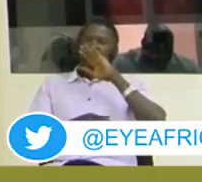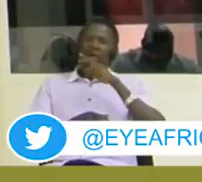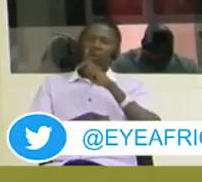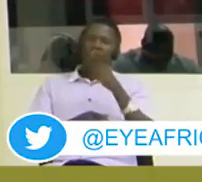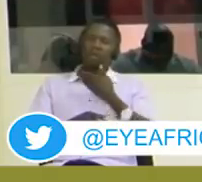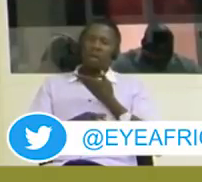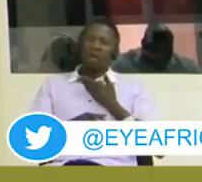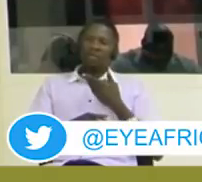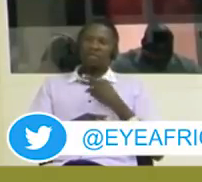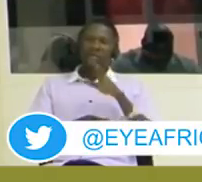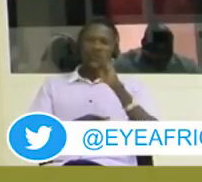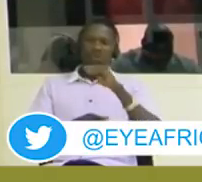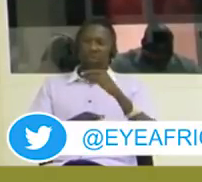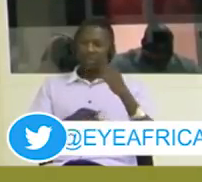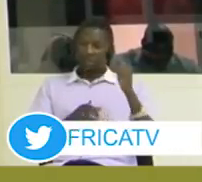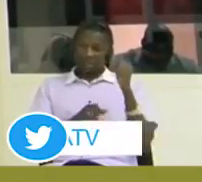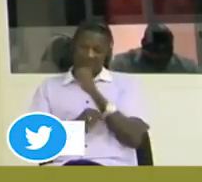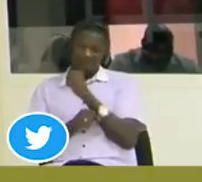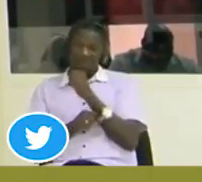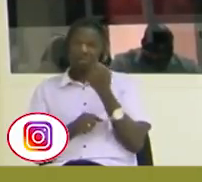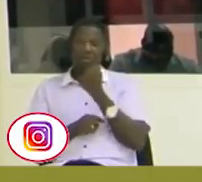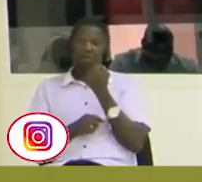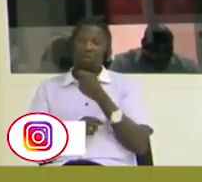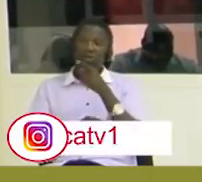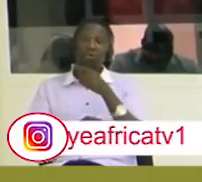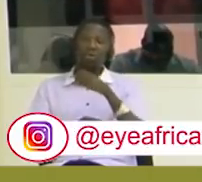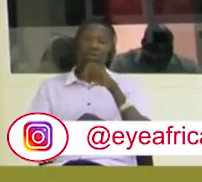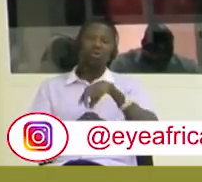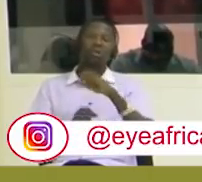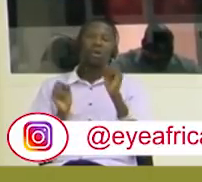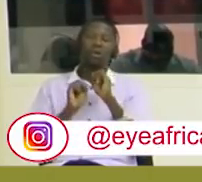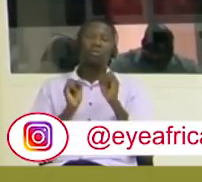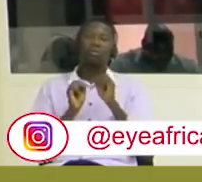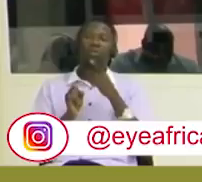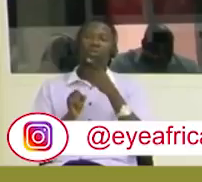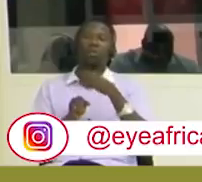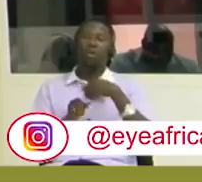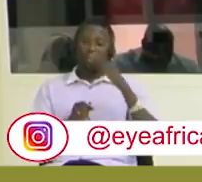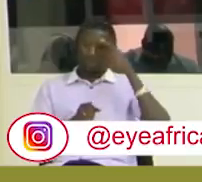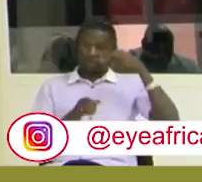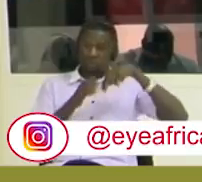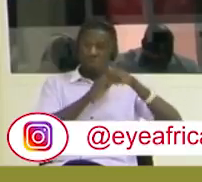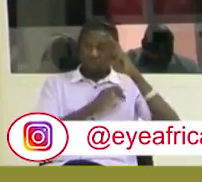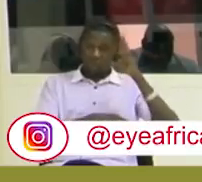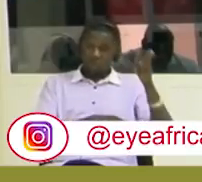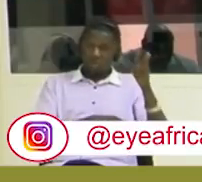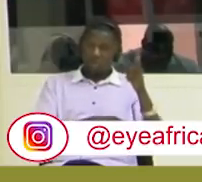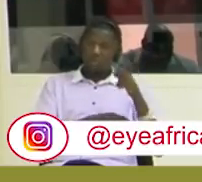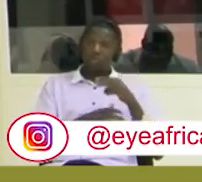not have committed the crime because you were not there, you were in your home.